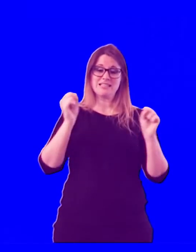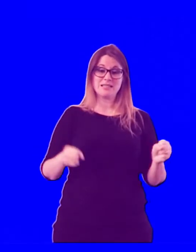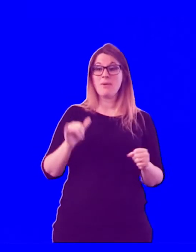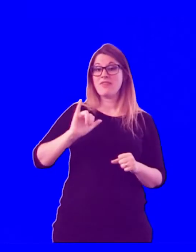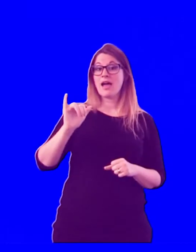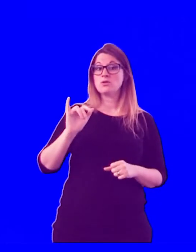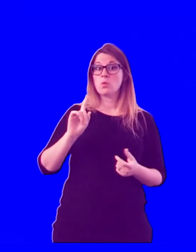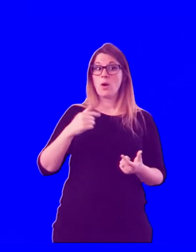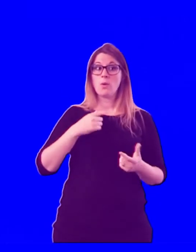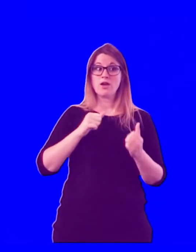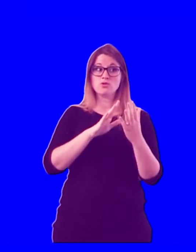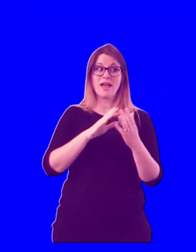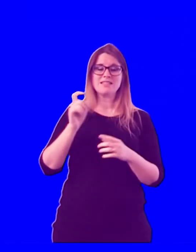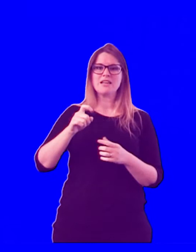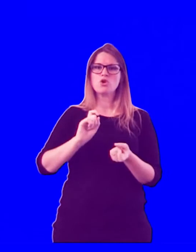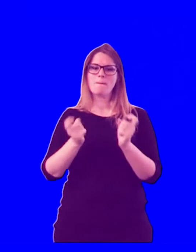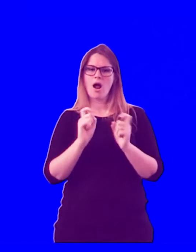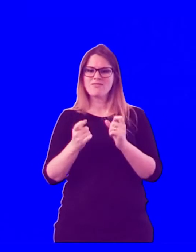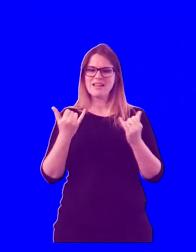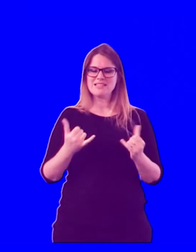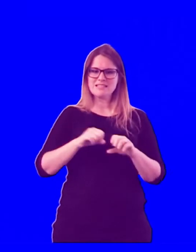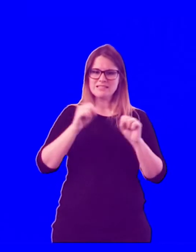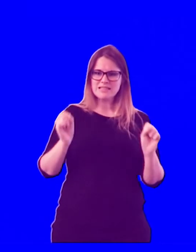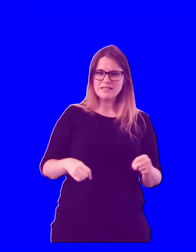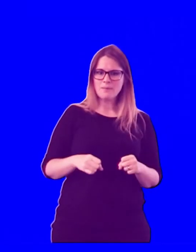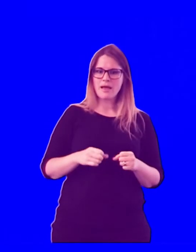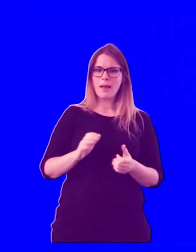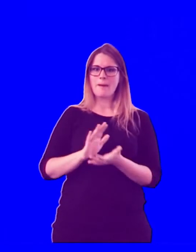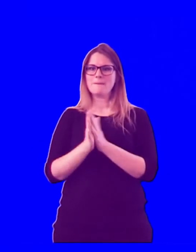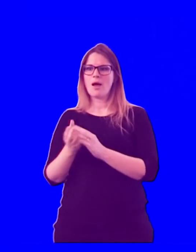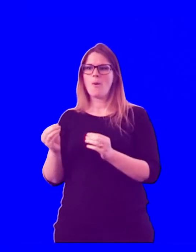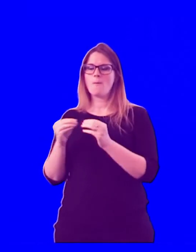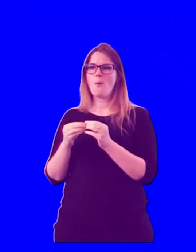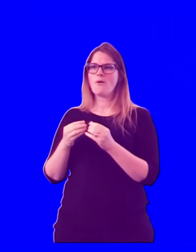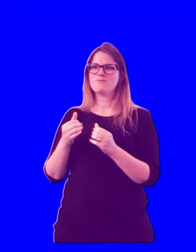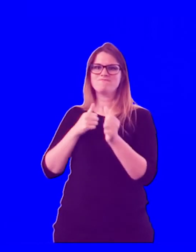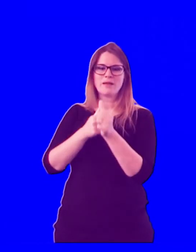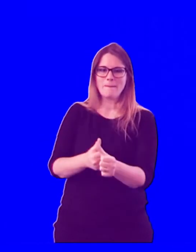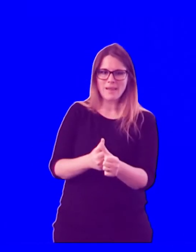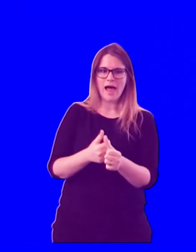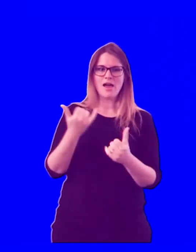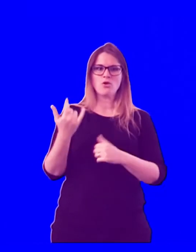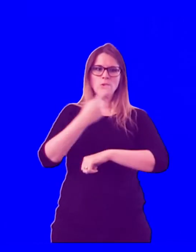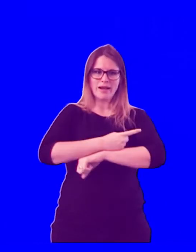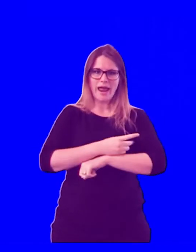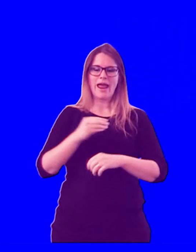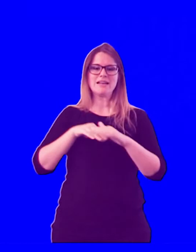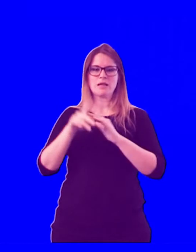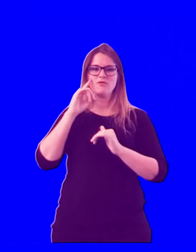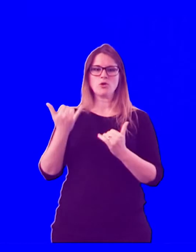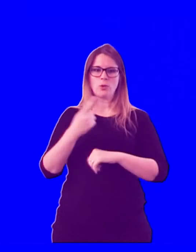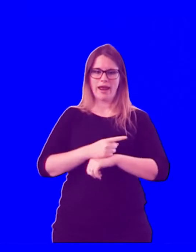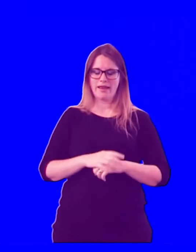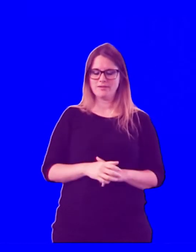is where we address the need to modify existing systems and bring them into compliance and make them